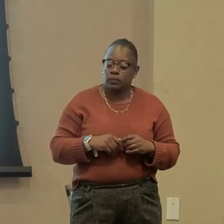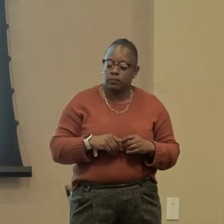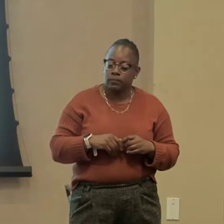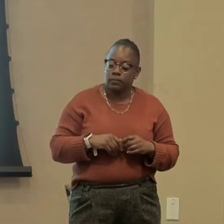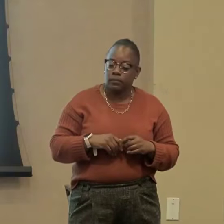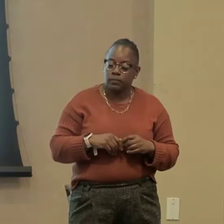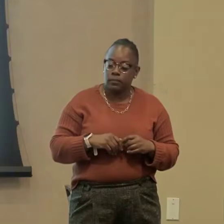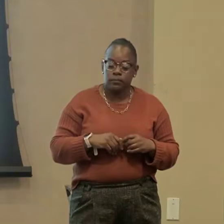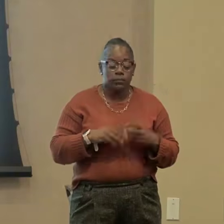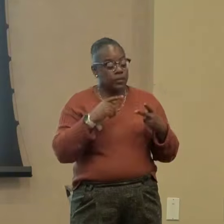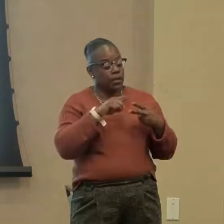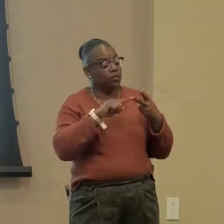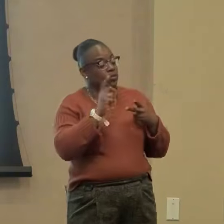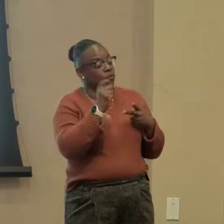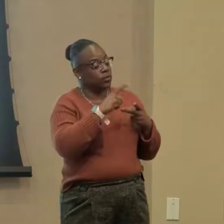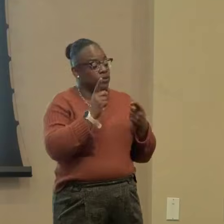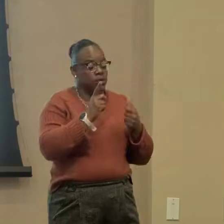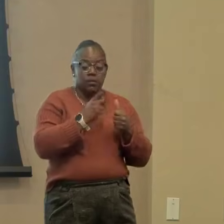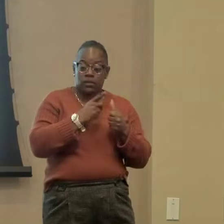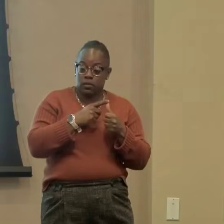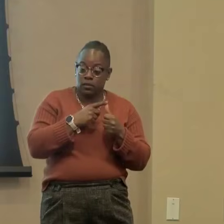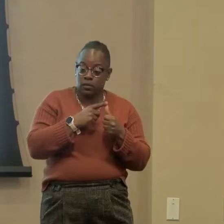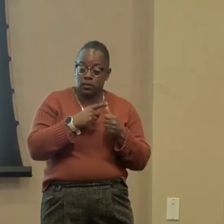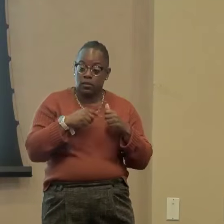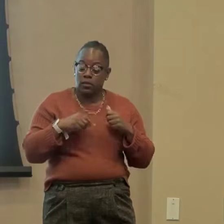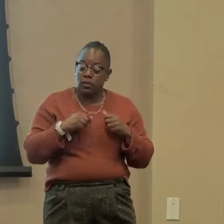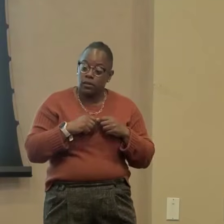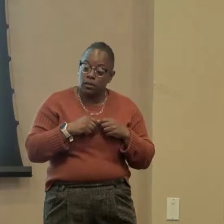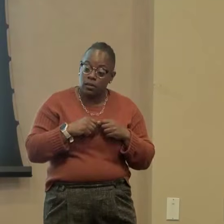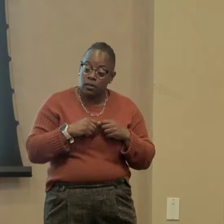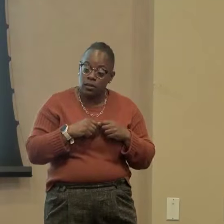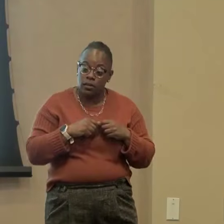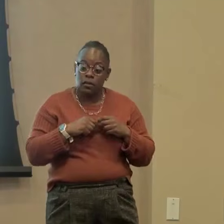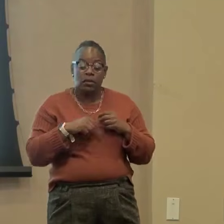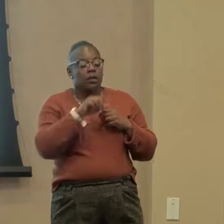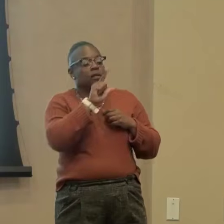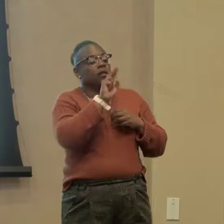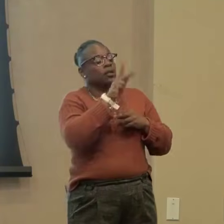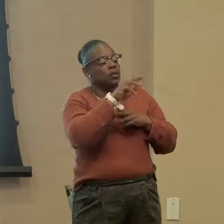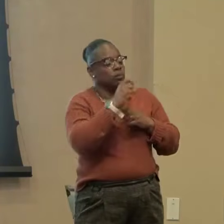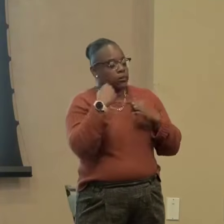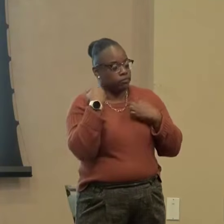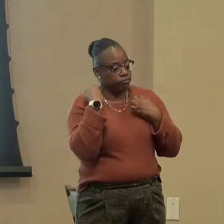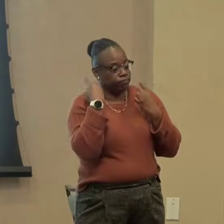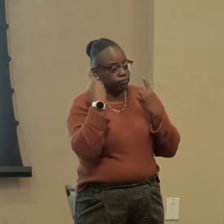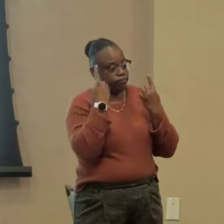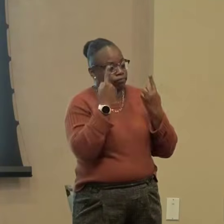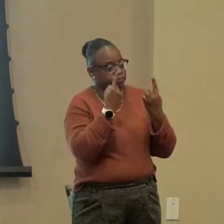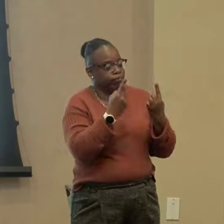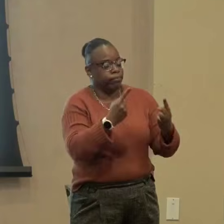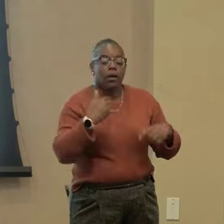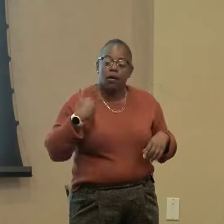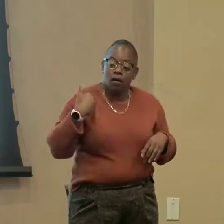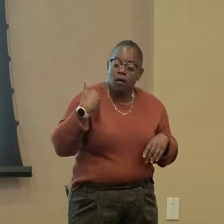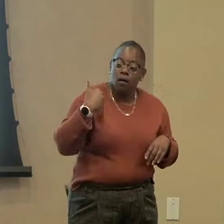Hi, I have 2 questions. The first one is, say you have someone that's had lupus for a while. How often